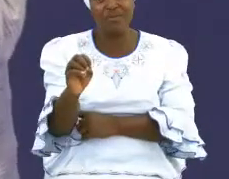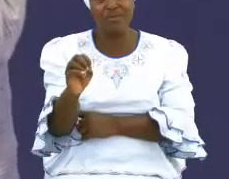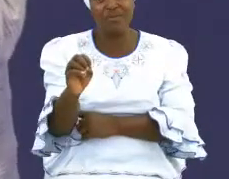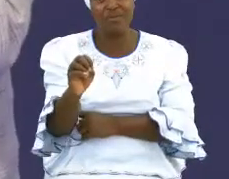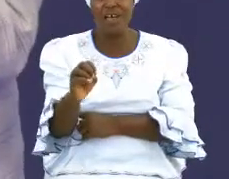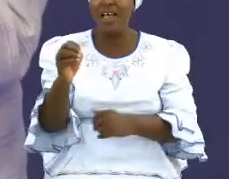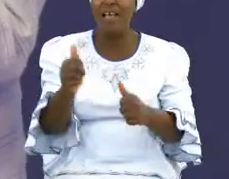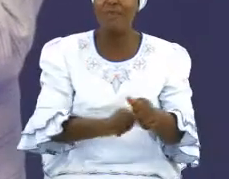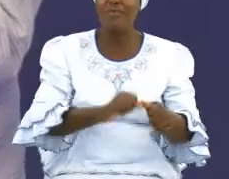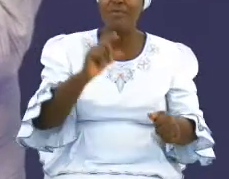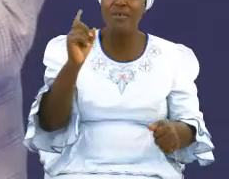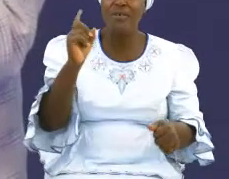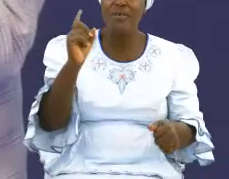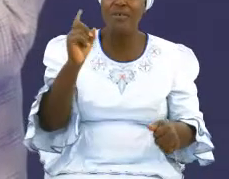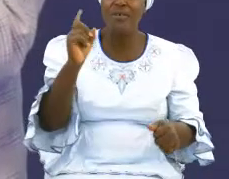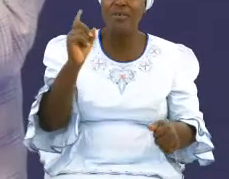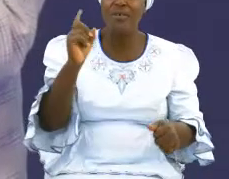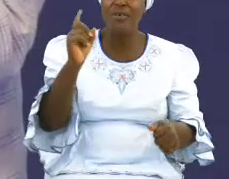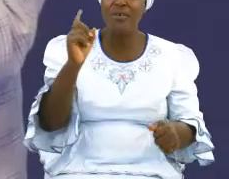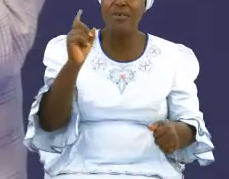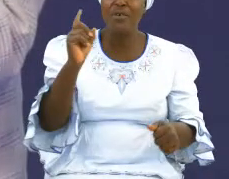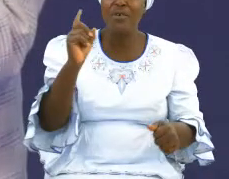Everywhere today.